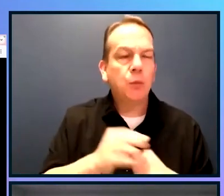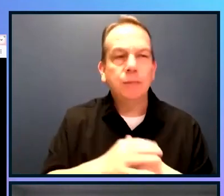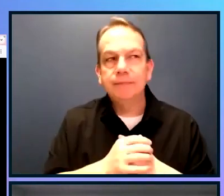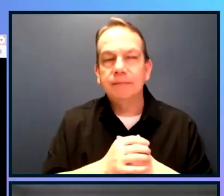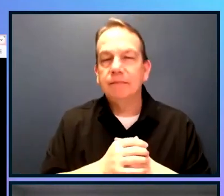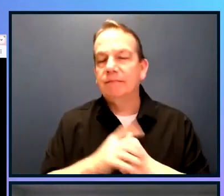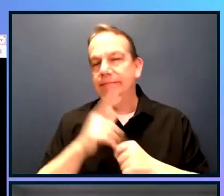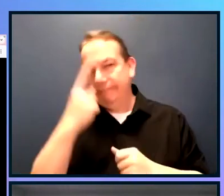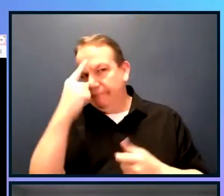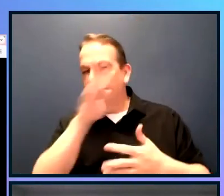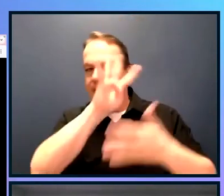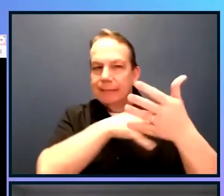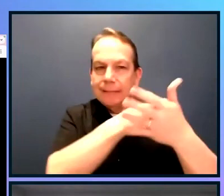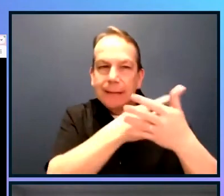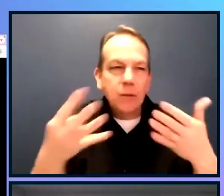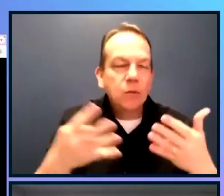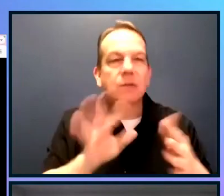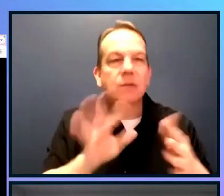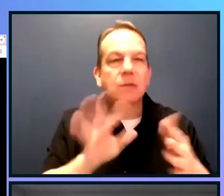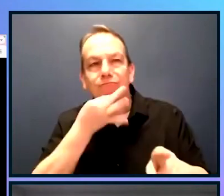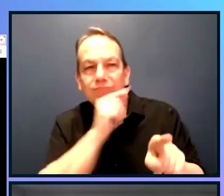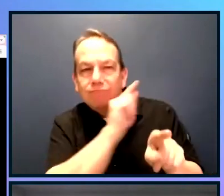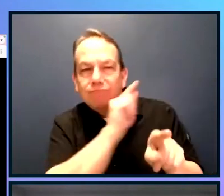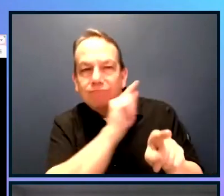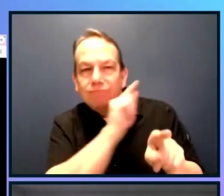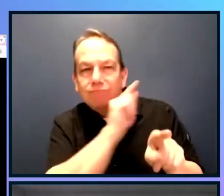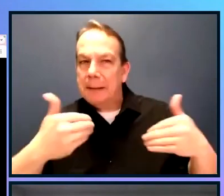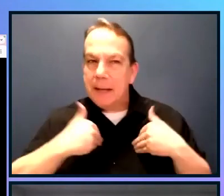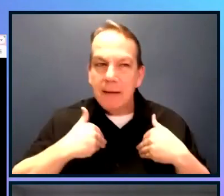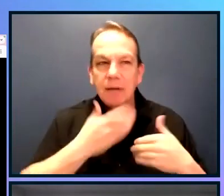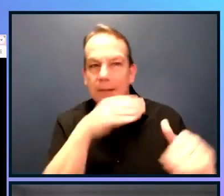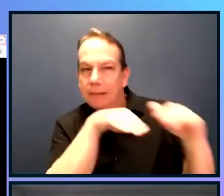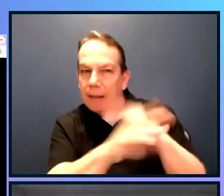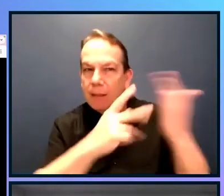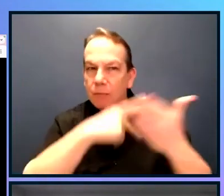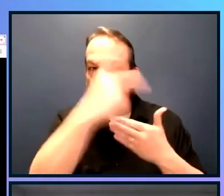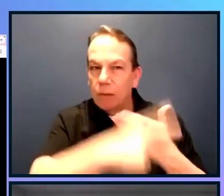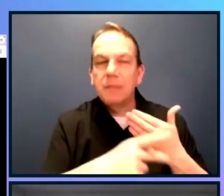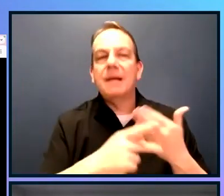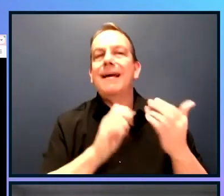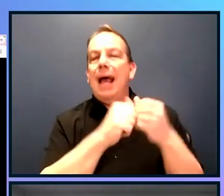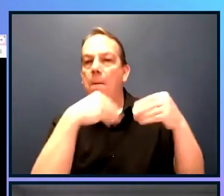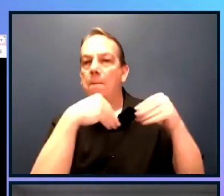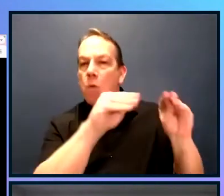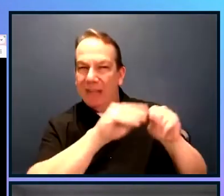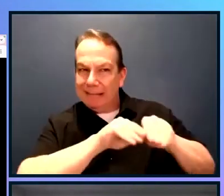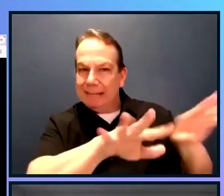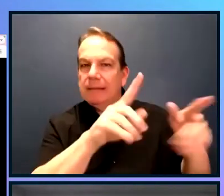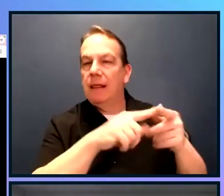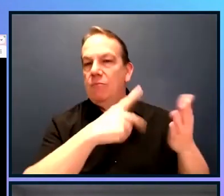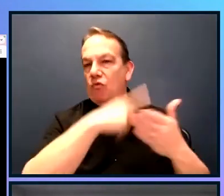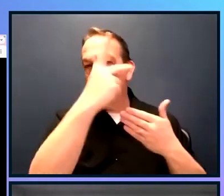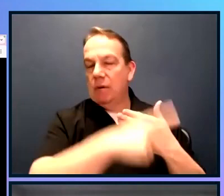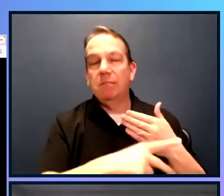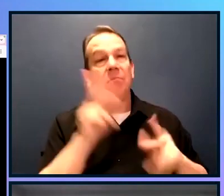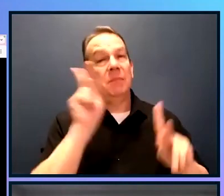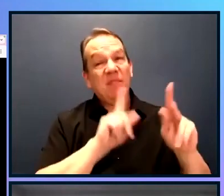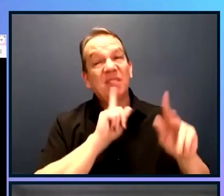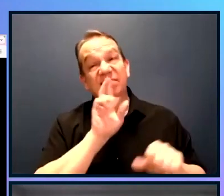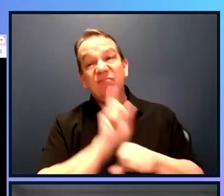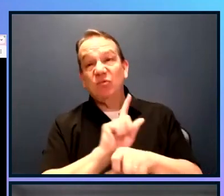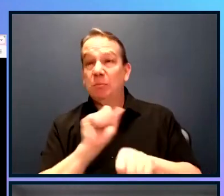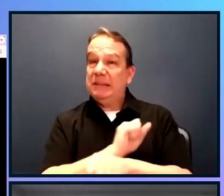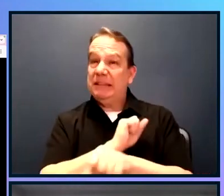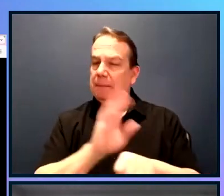consider scheduling, level of expertise that people may have coming in, and how we'd market the program. People are really busy. How can we